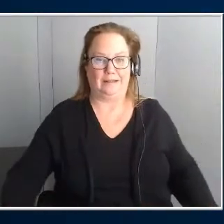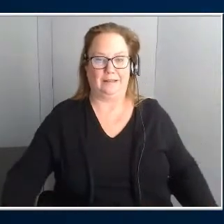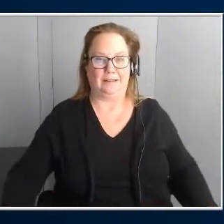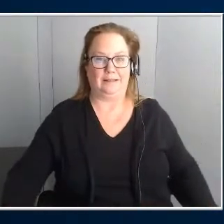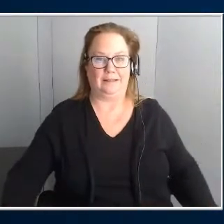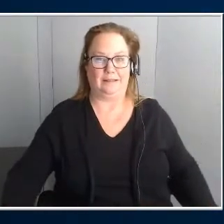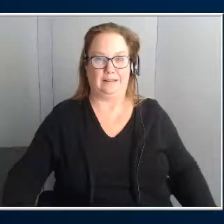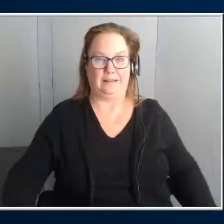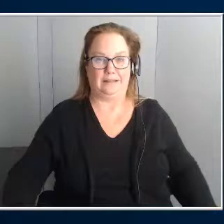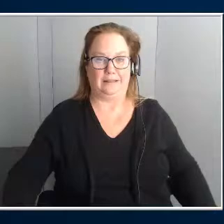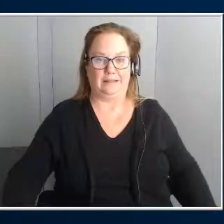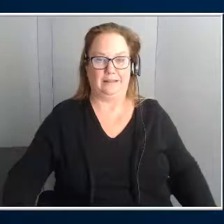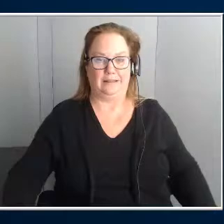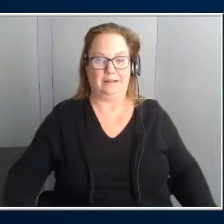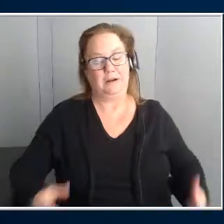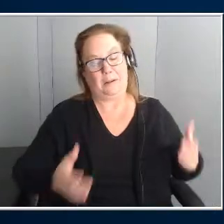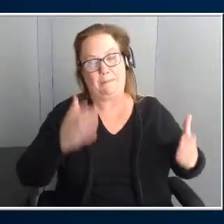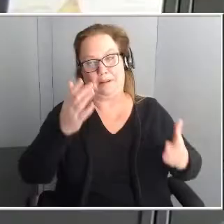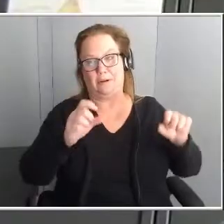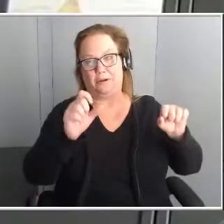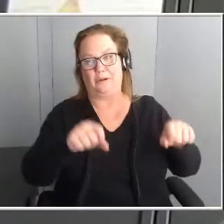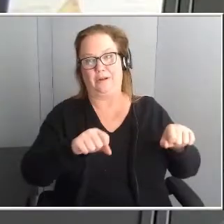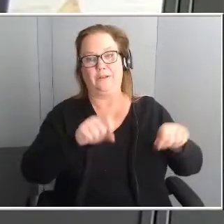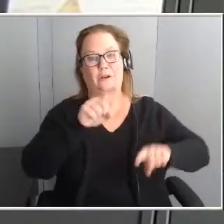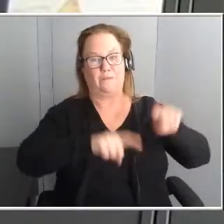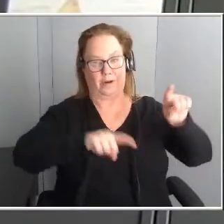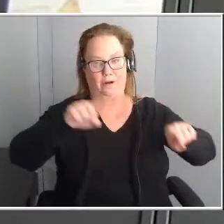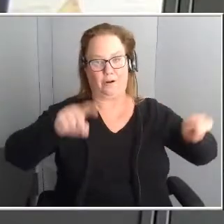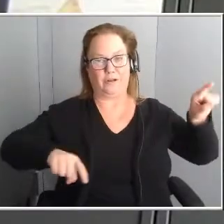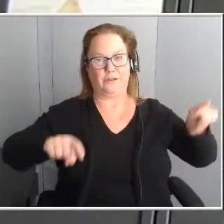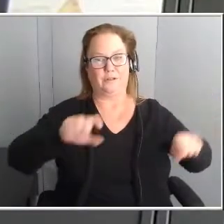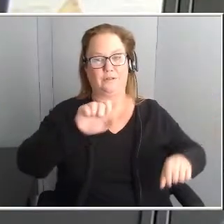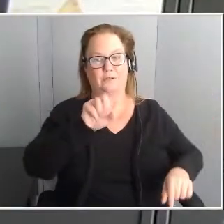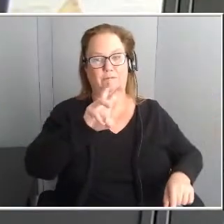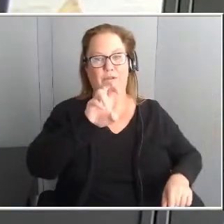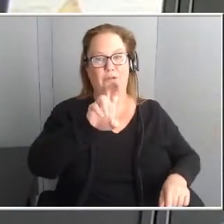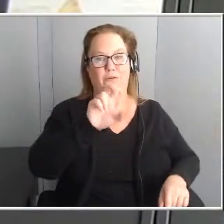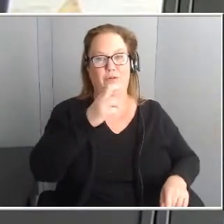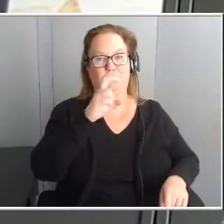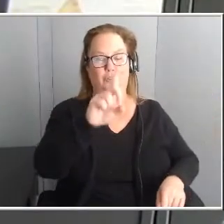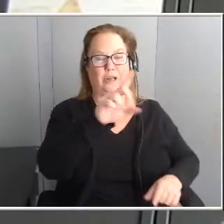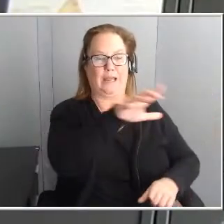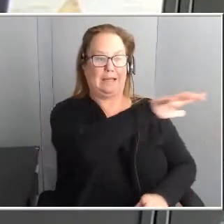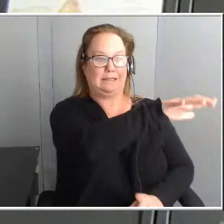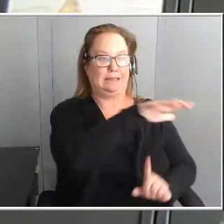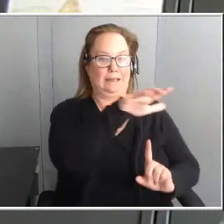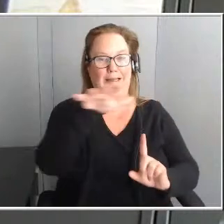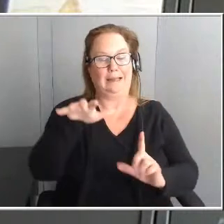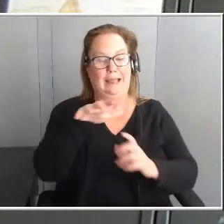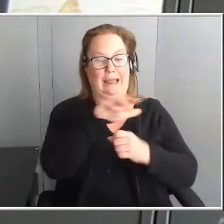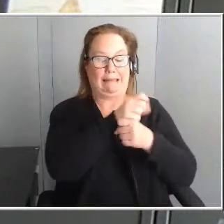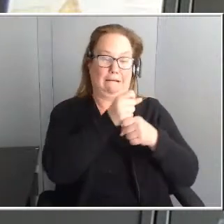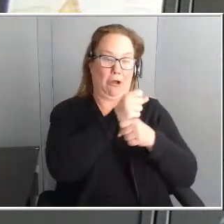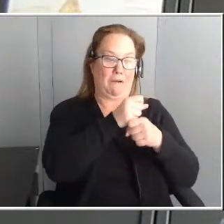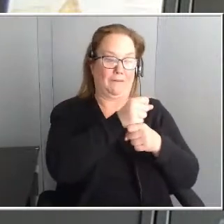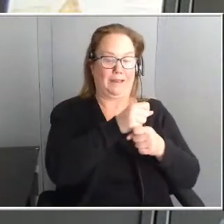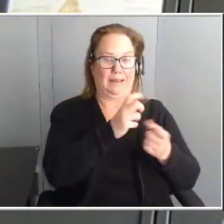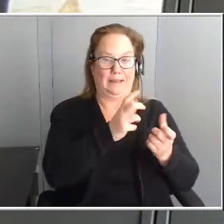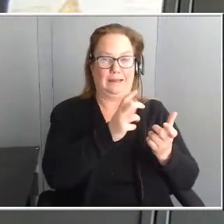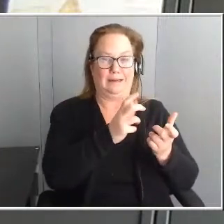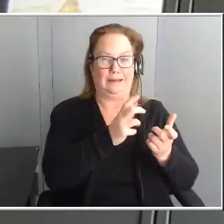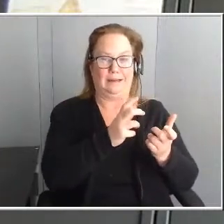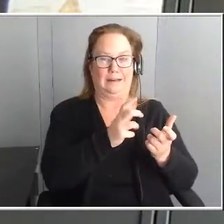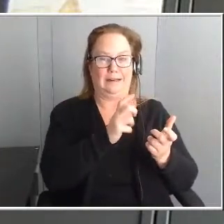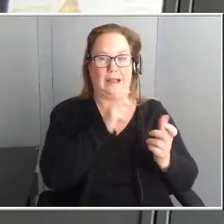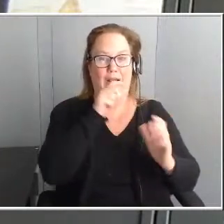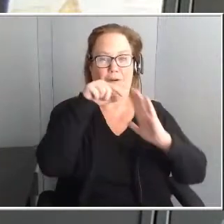Do you see that? Probably could. There are variations from sewer shed to sewer shed in terms of the amount of coffee, and it. Okay. I shouldn't